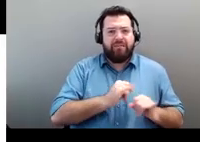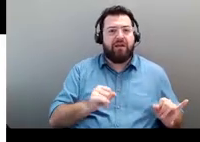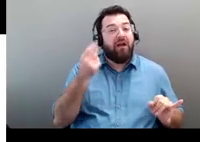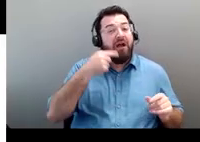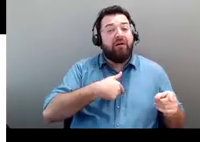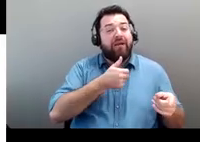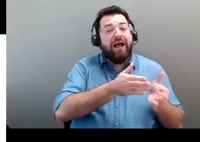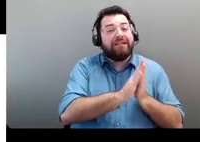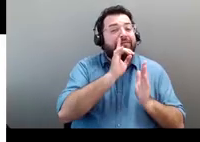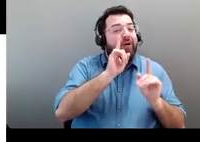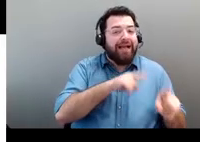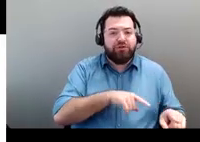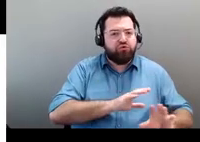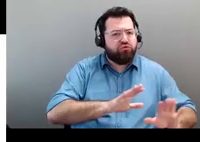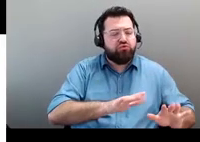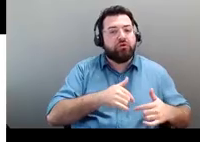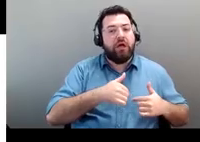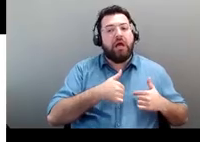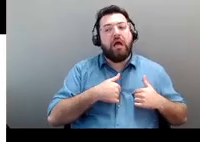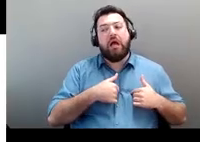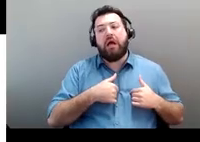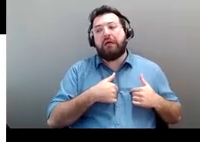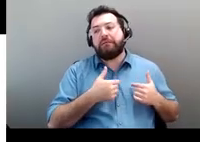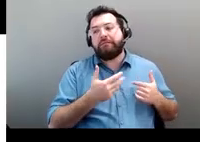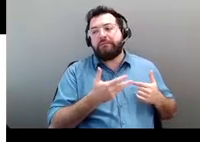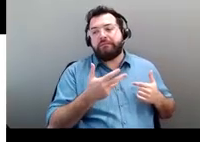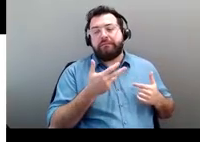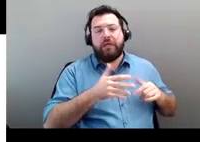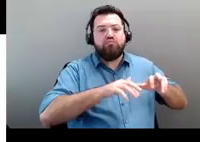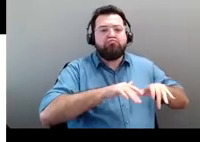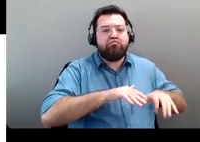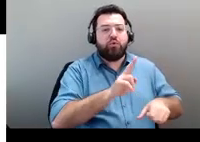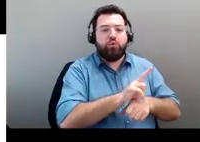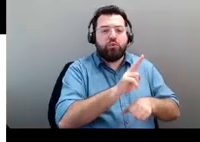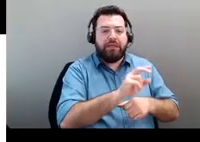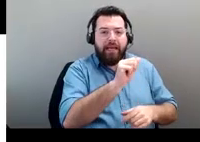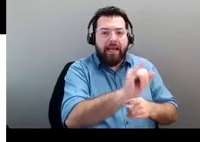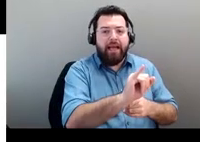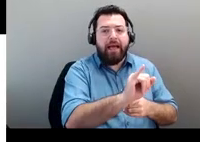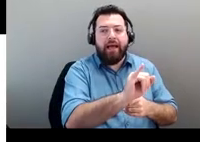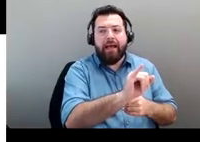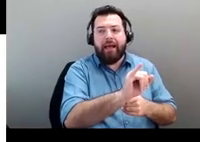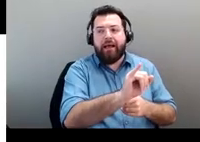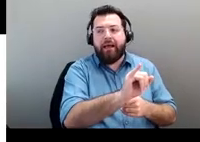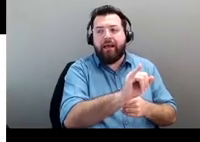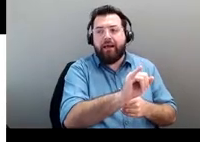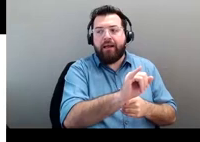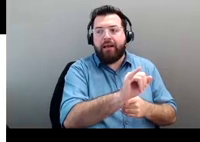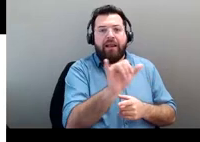answers. Instead, you're using the AI as you're using the AI as